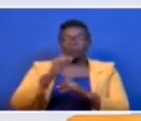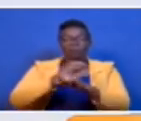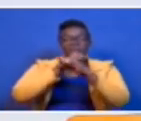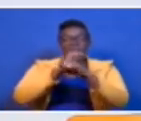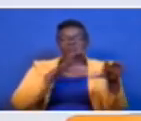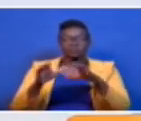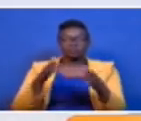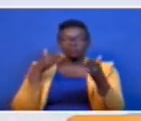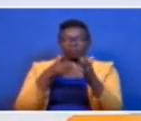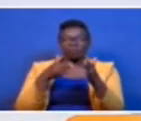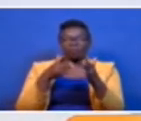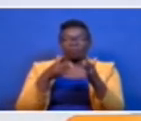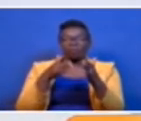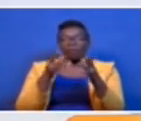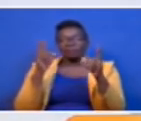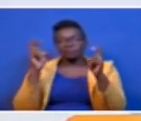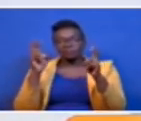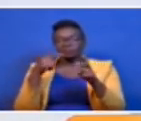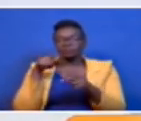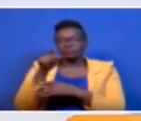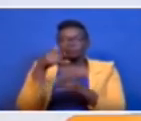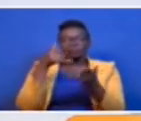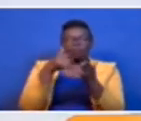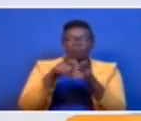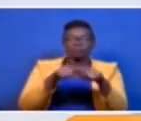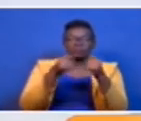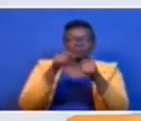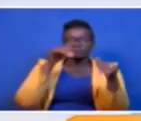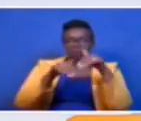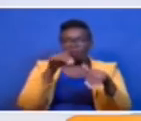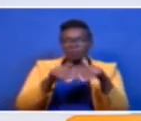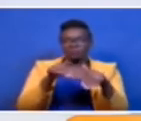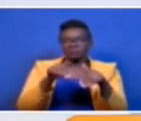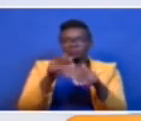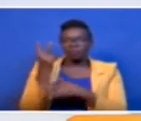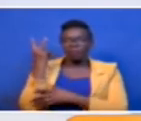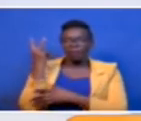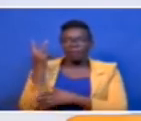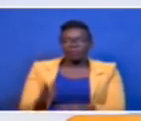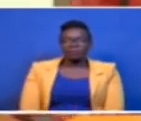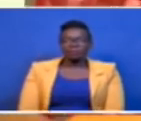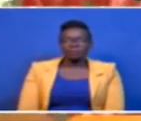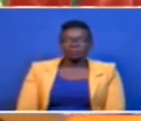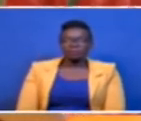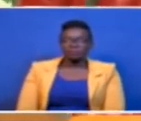against claims it was a dominant player. Mumbi Warui has the details.